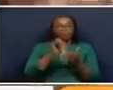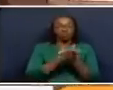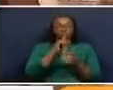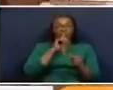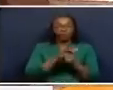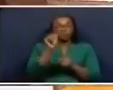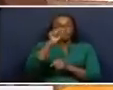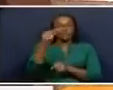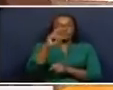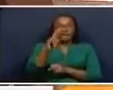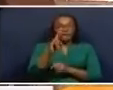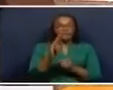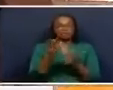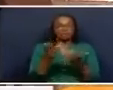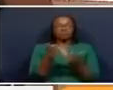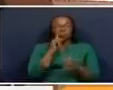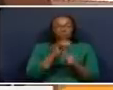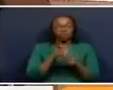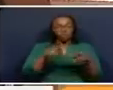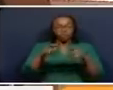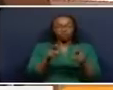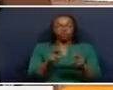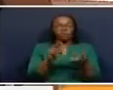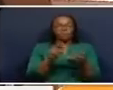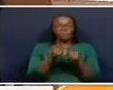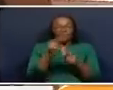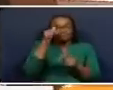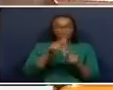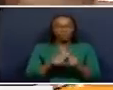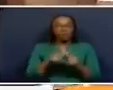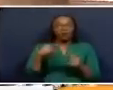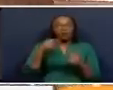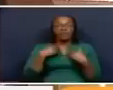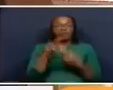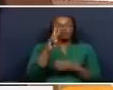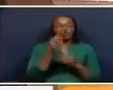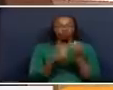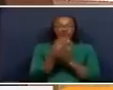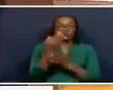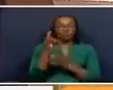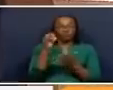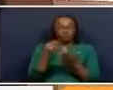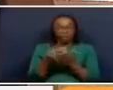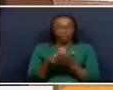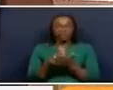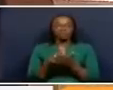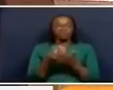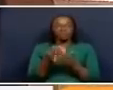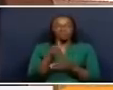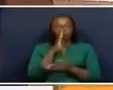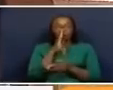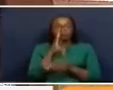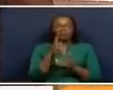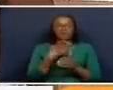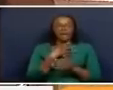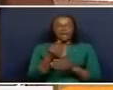of revenue. You either tax people who are already struggling or you borrow. And so in a sense, the problem with governance is